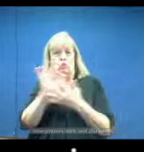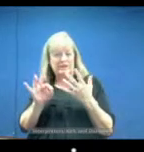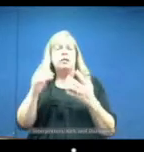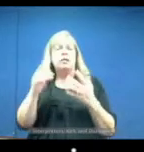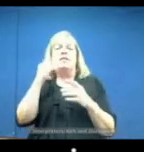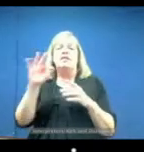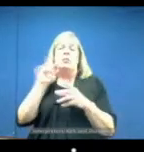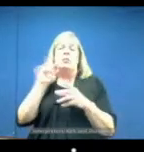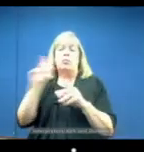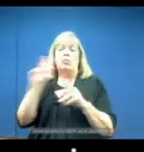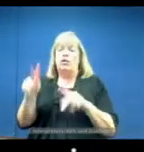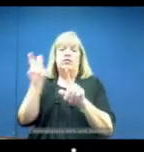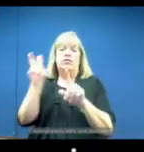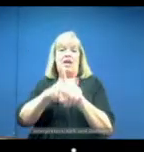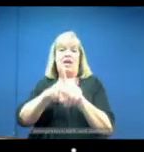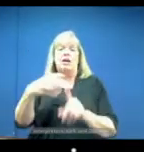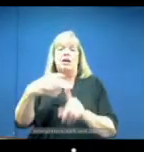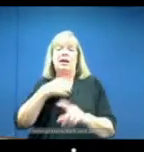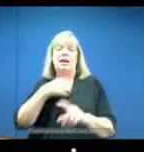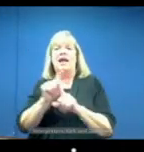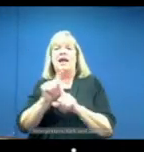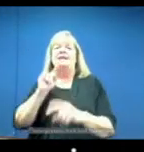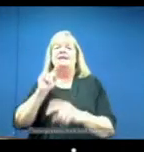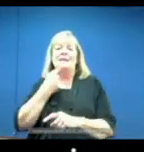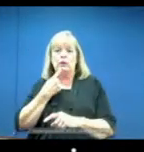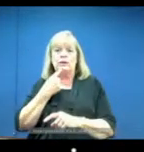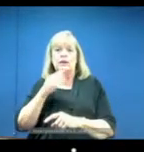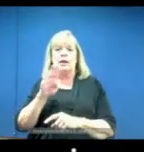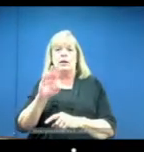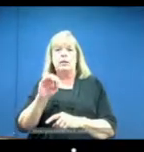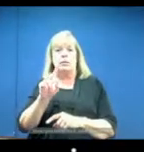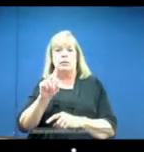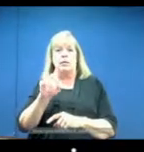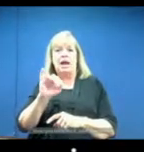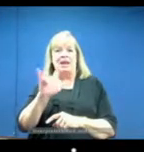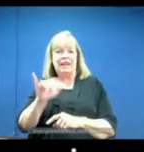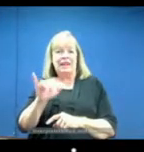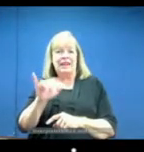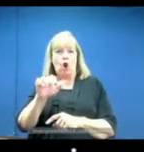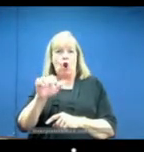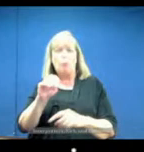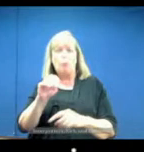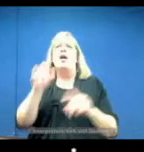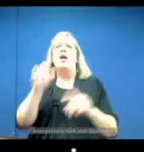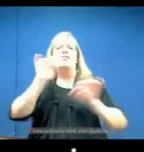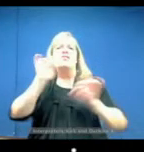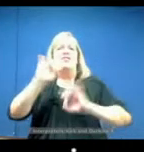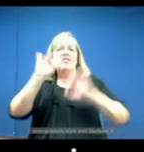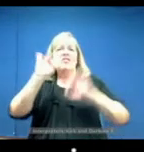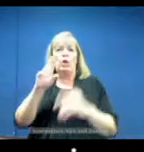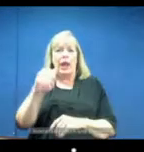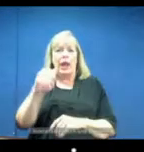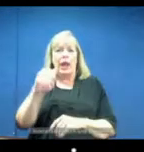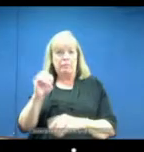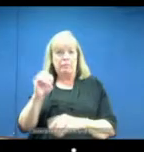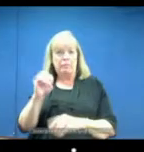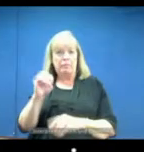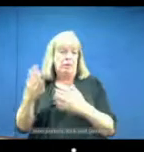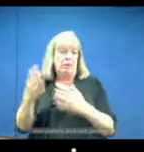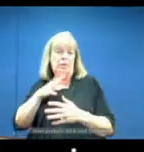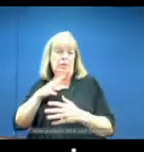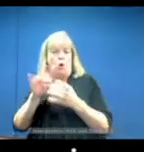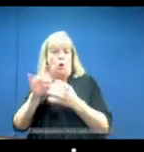harm, like I said before, a violent rape, and his perspective is that it